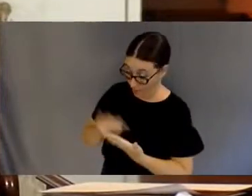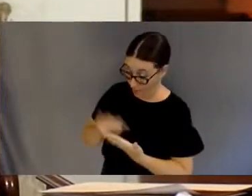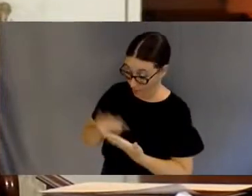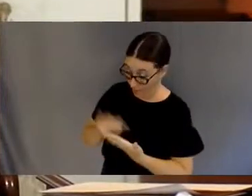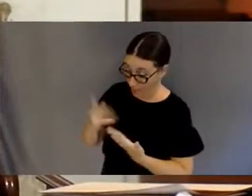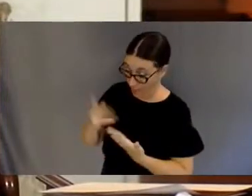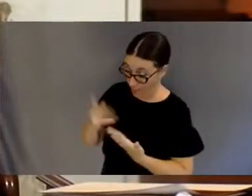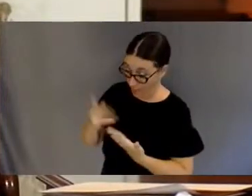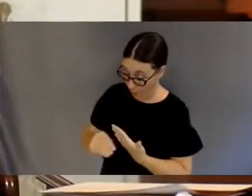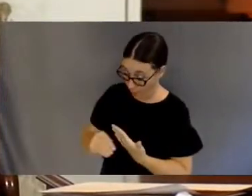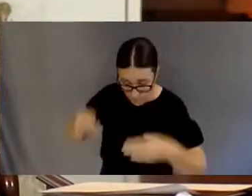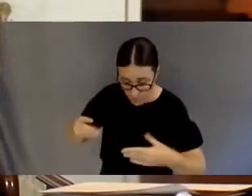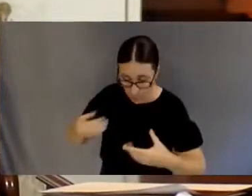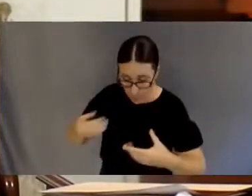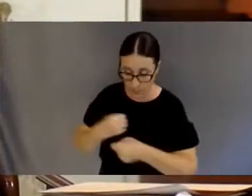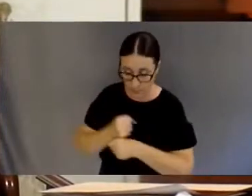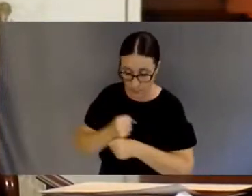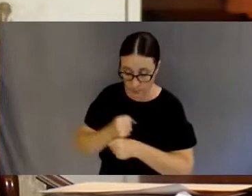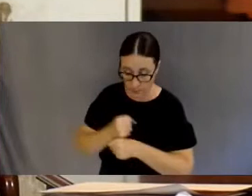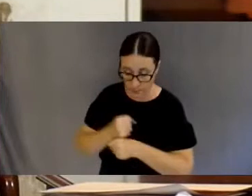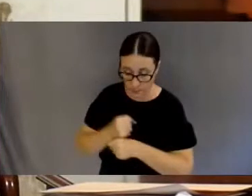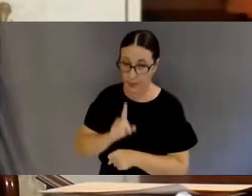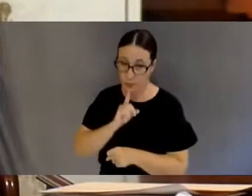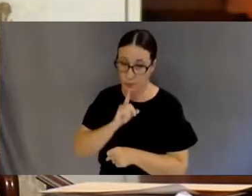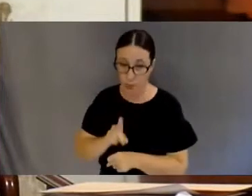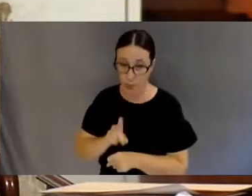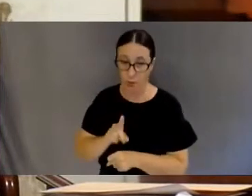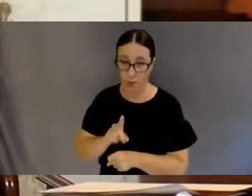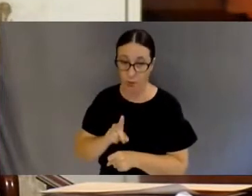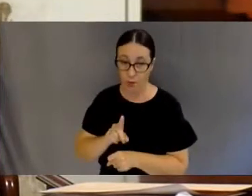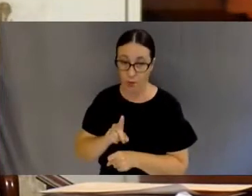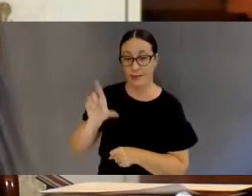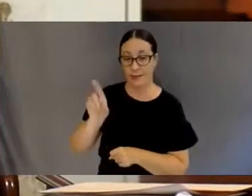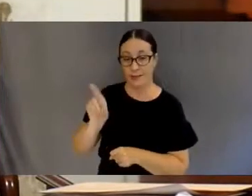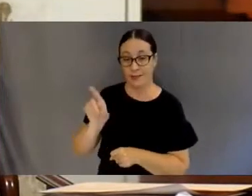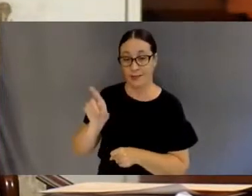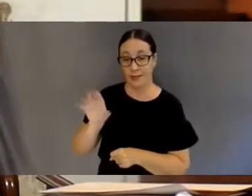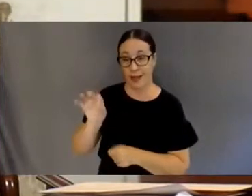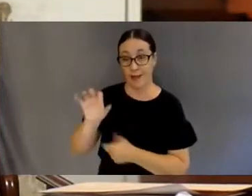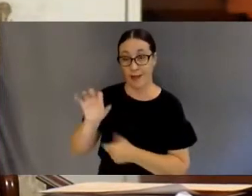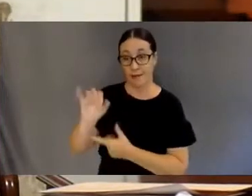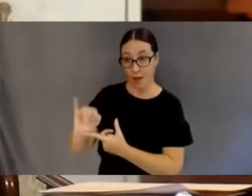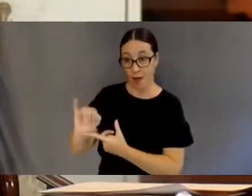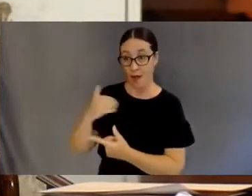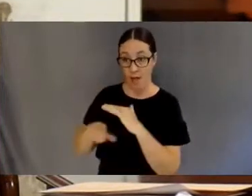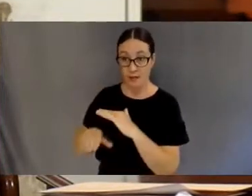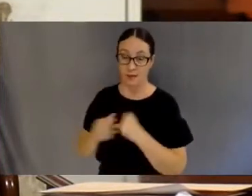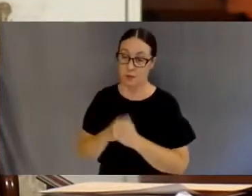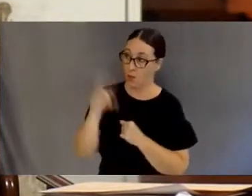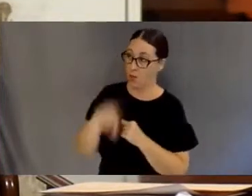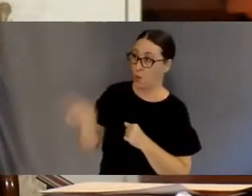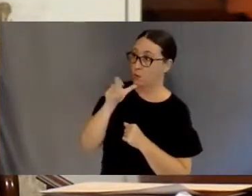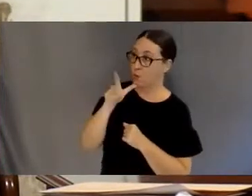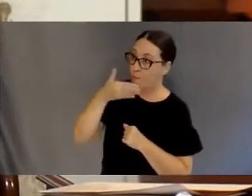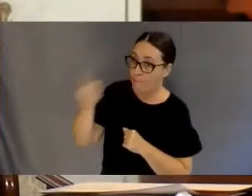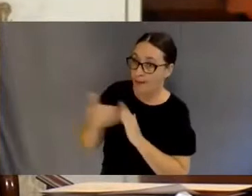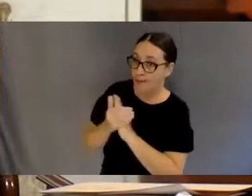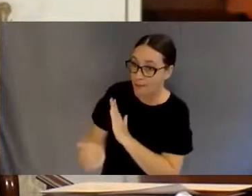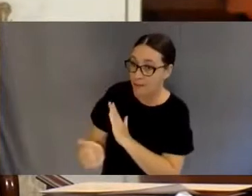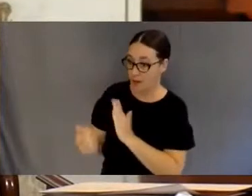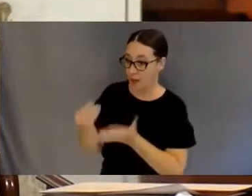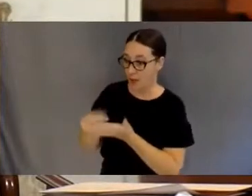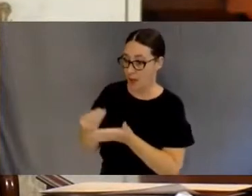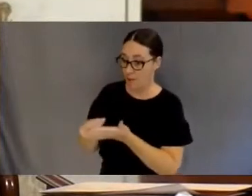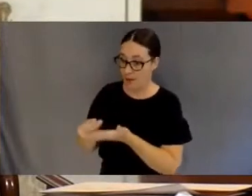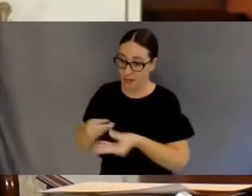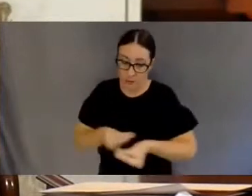ensuring that CDFIs would have access, those who are best able to get the money into these communities,